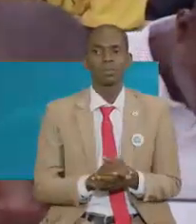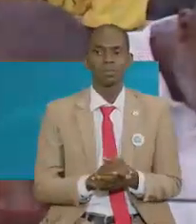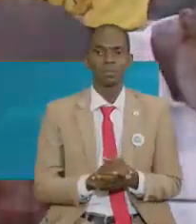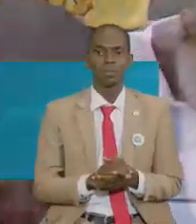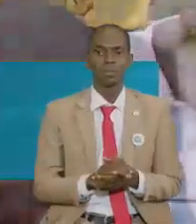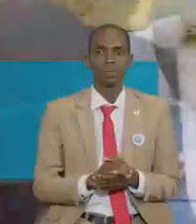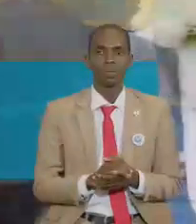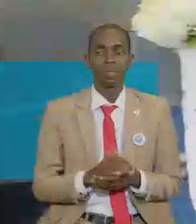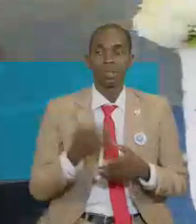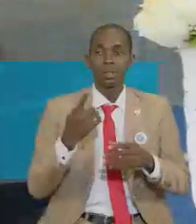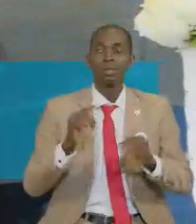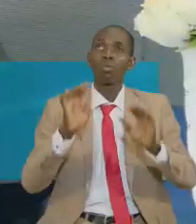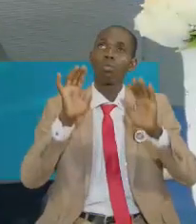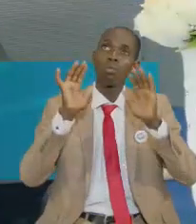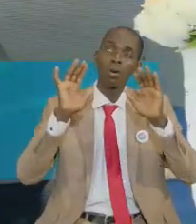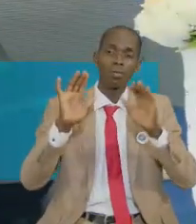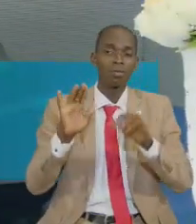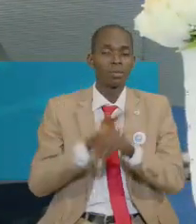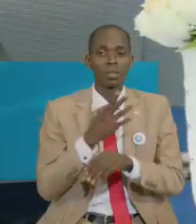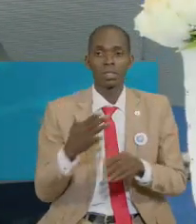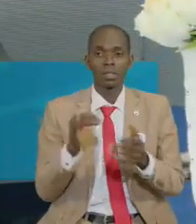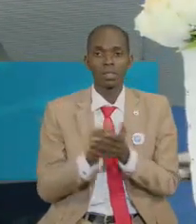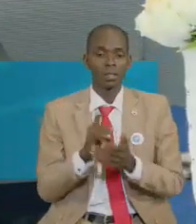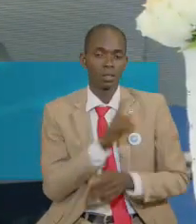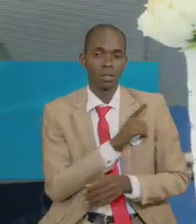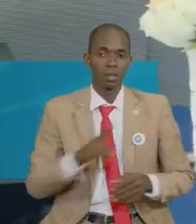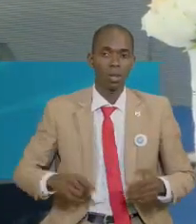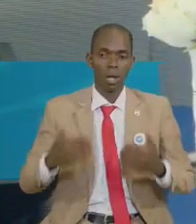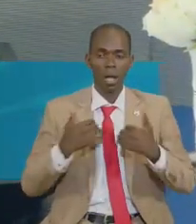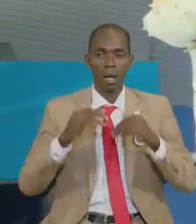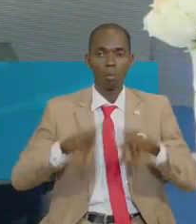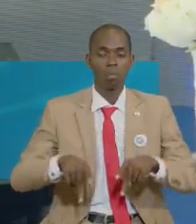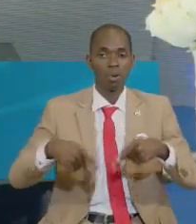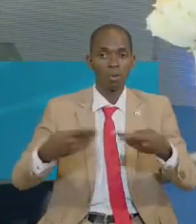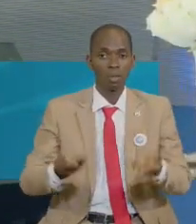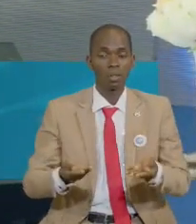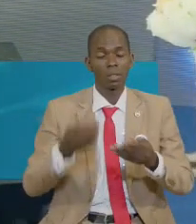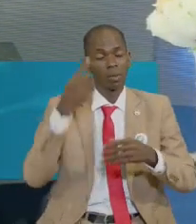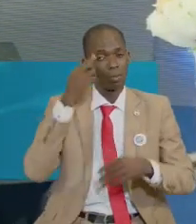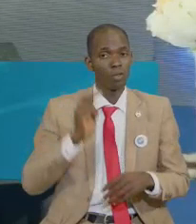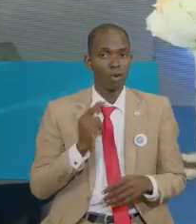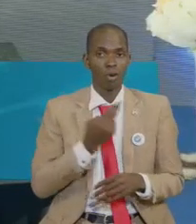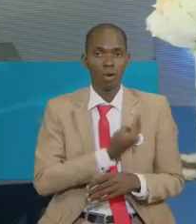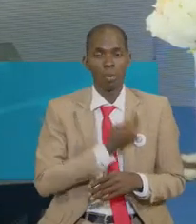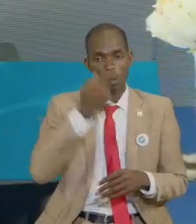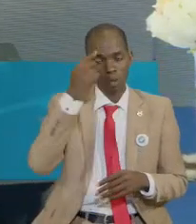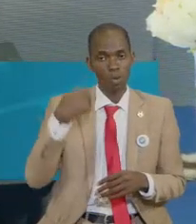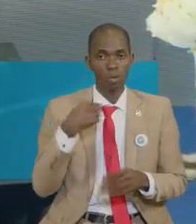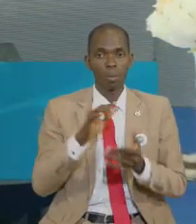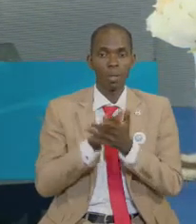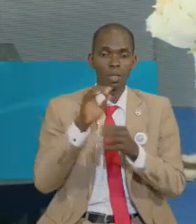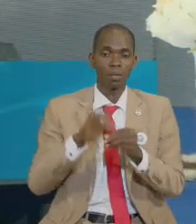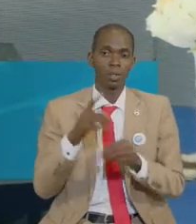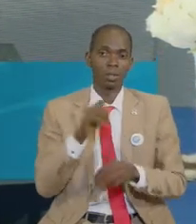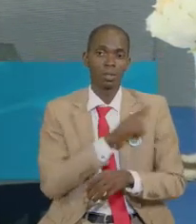The wonderful things the Lord has provided for us because we believe in the Lord and we